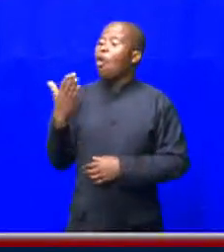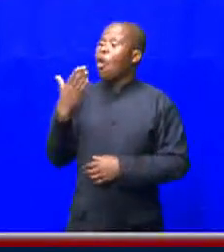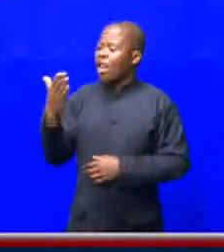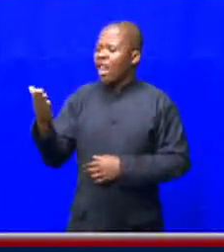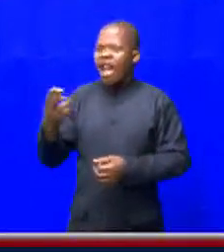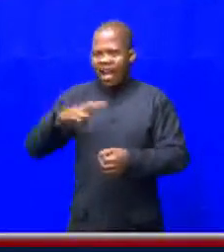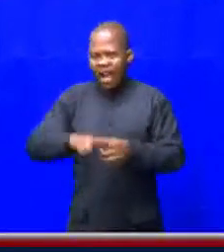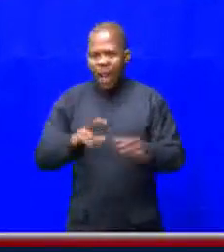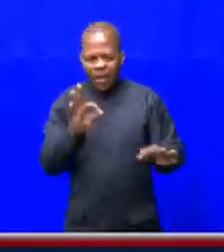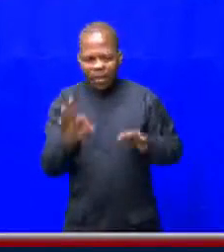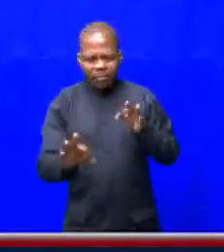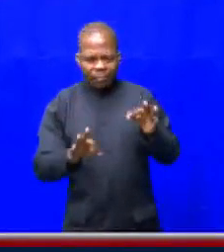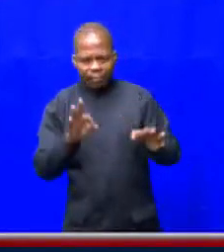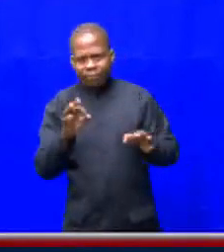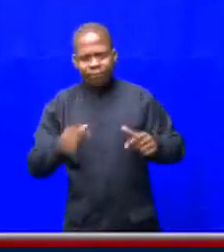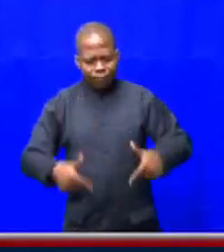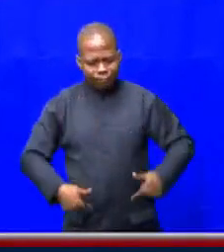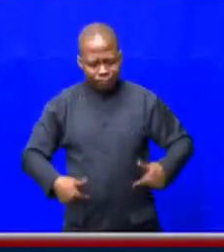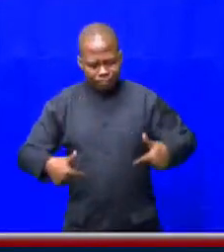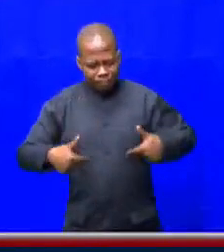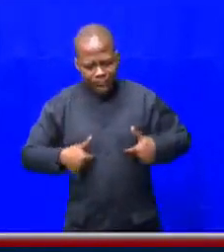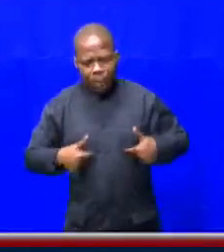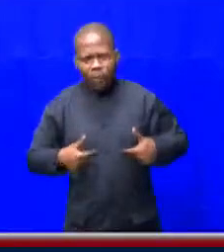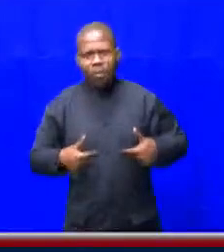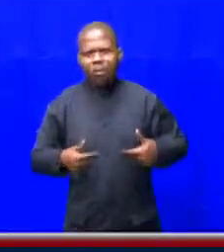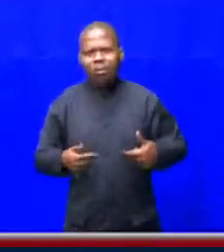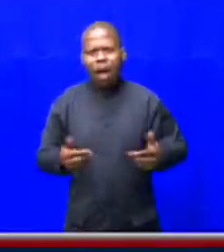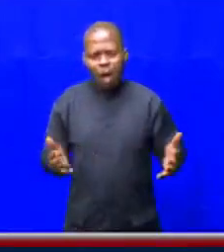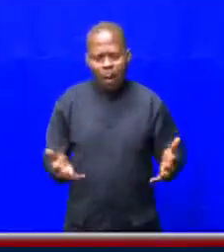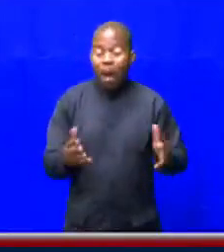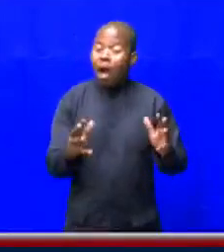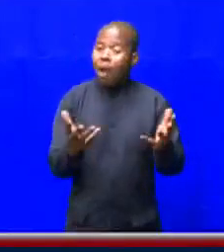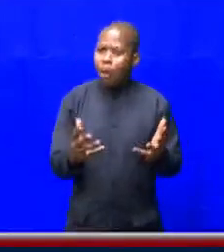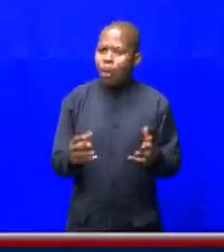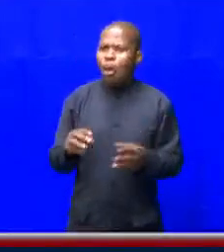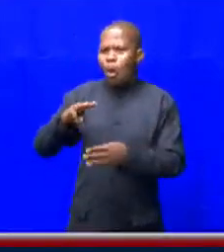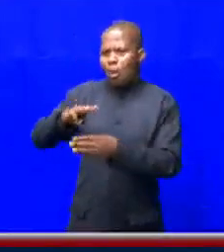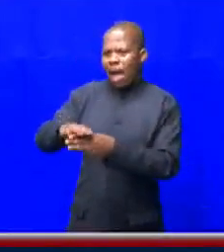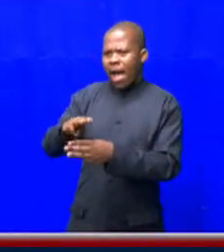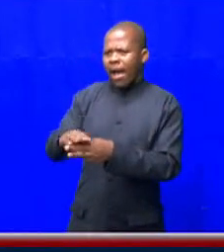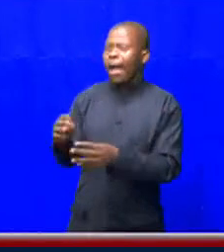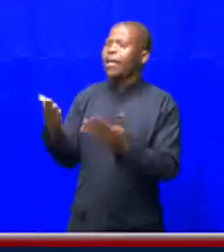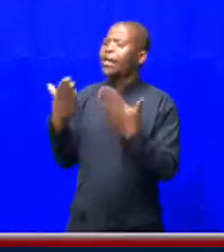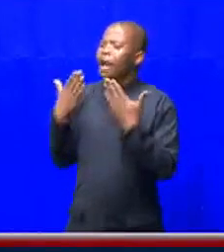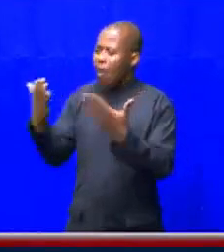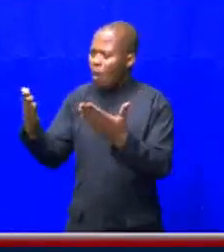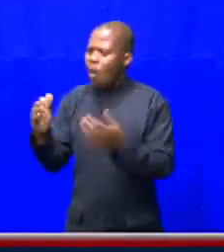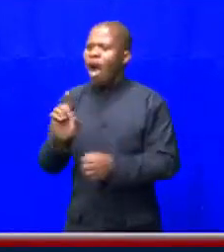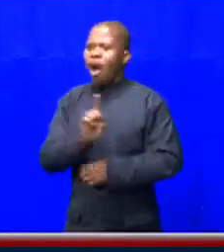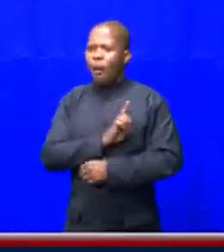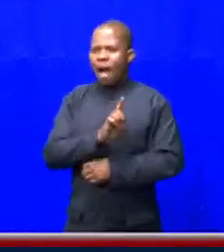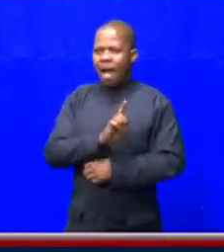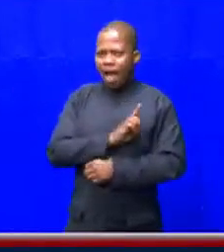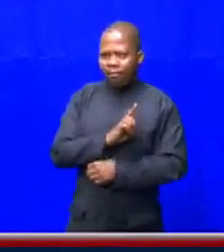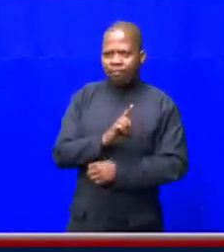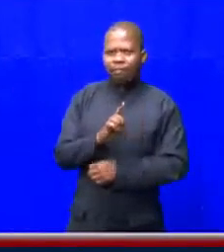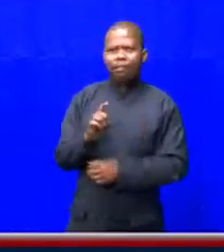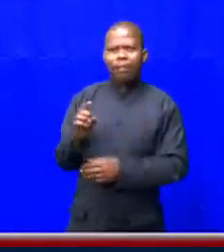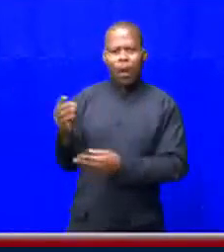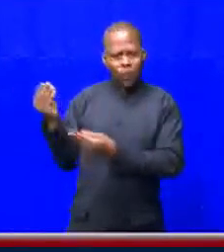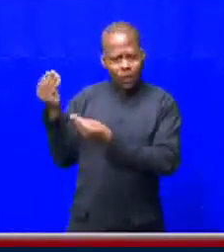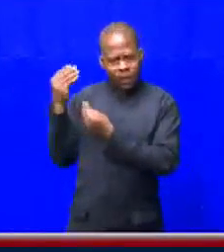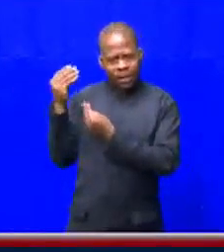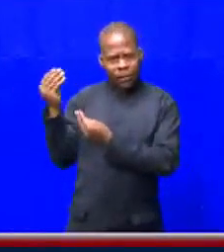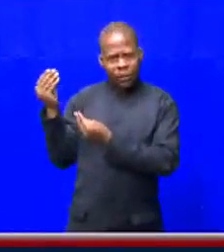Ngisho ubonga kuye make ifundziso lasifundise kudona ikakhulu yena wangifundzisa